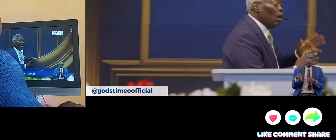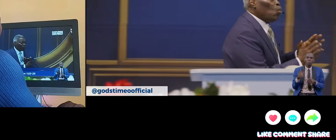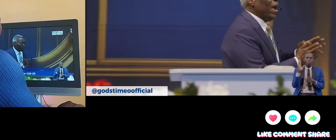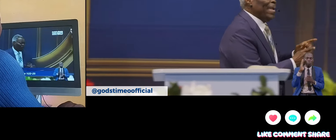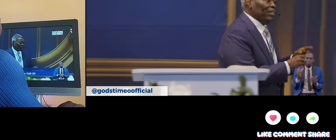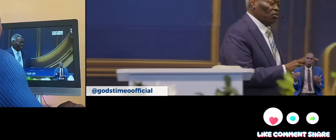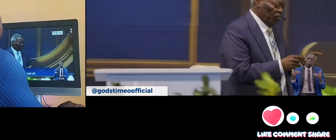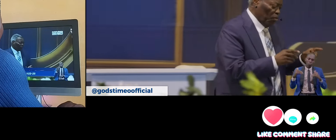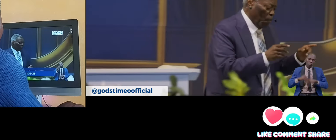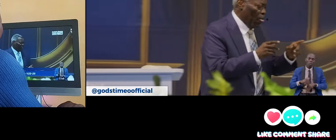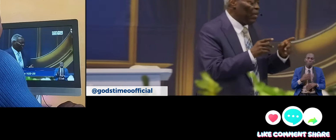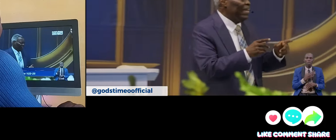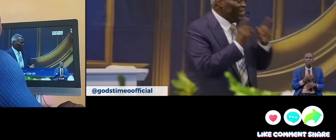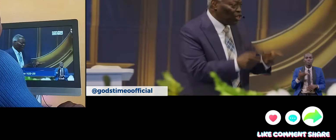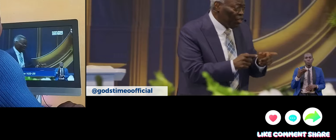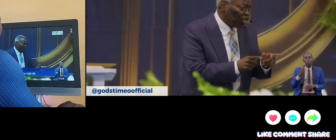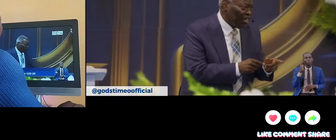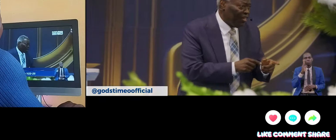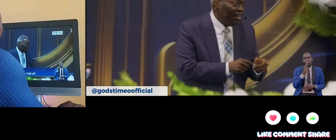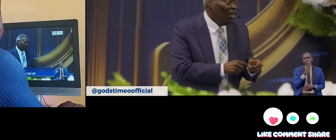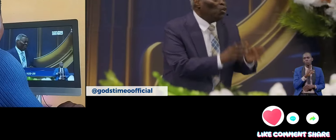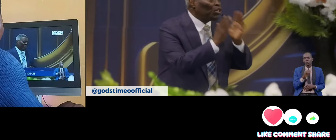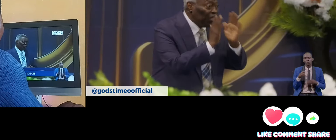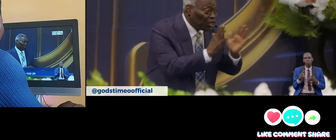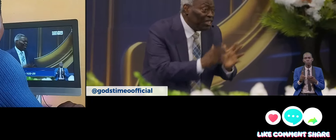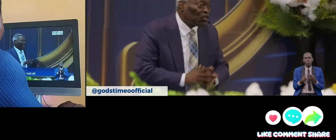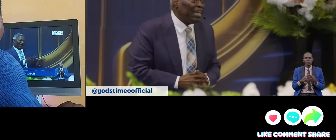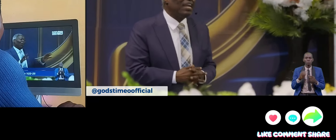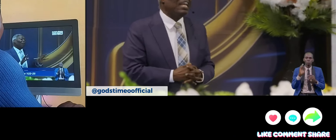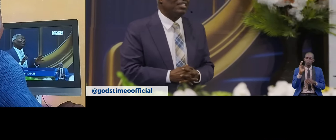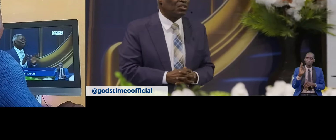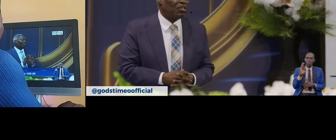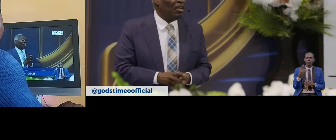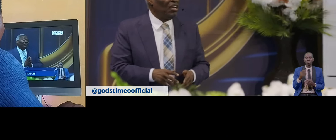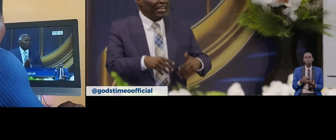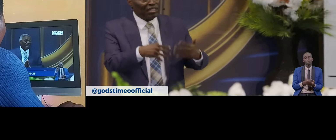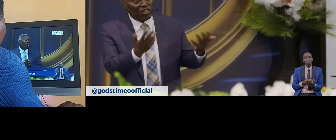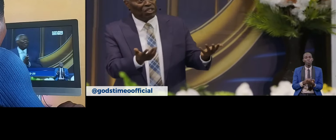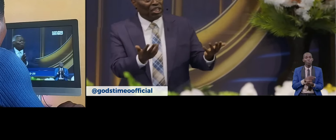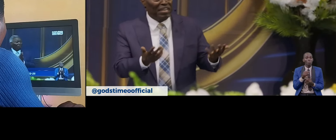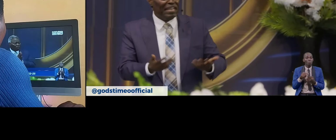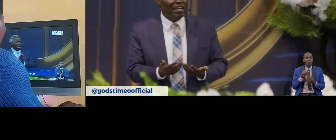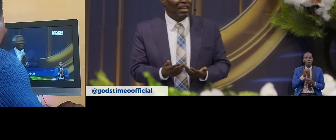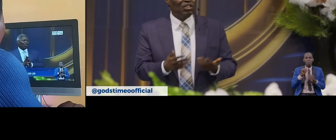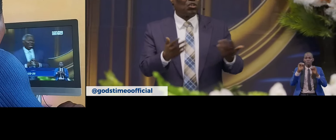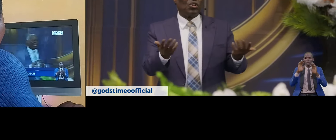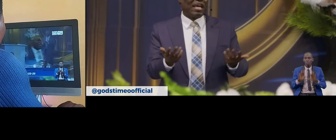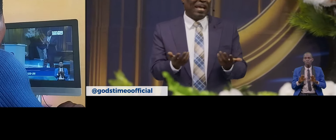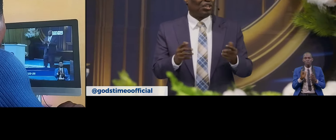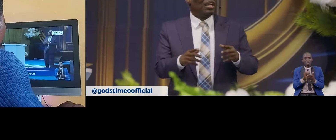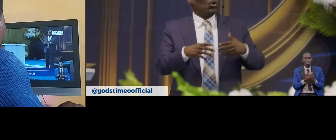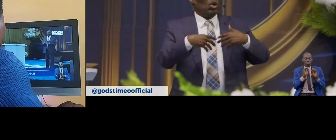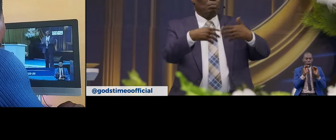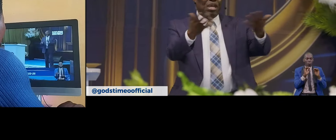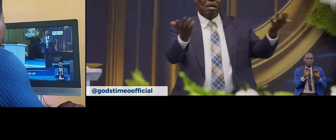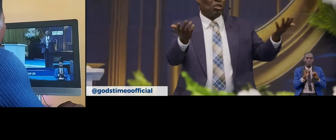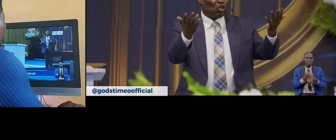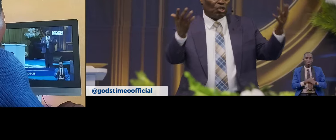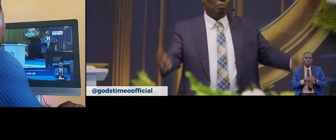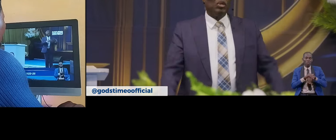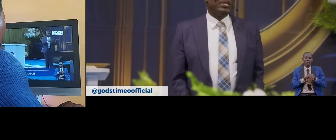gospel. When a teacher who teaches English is teaching English so that we'll